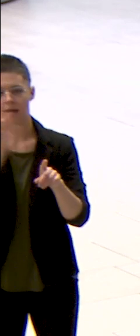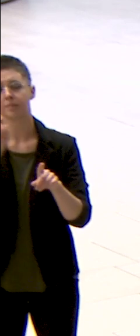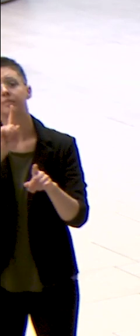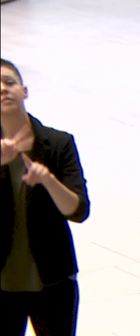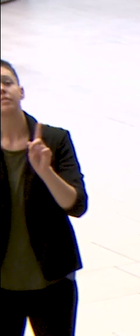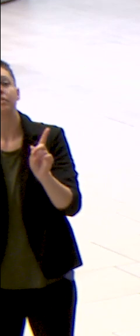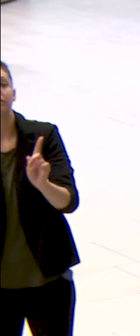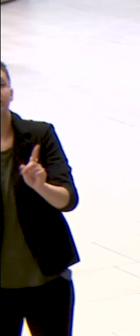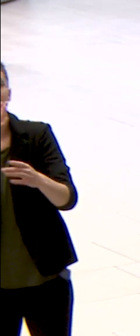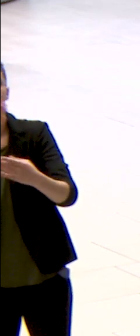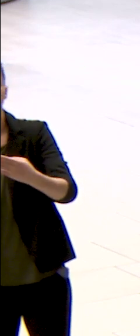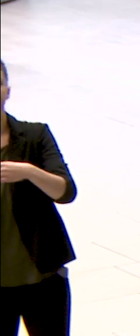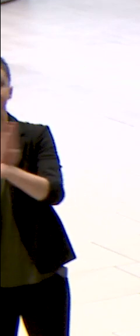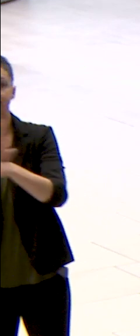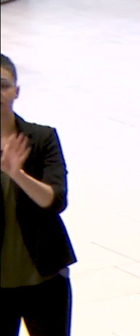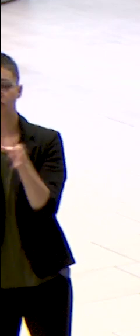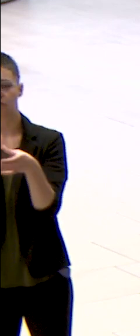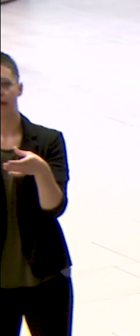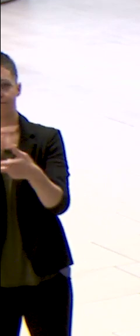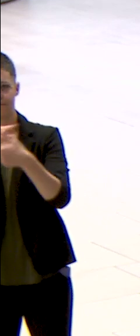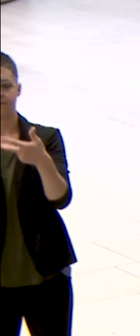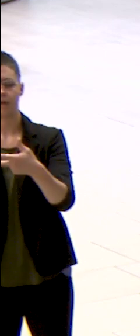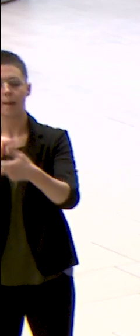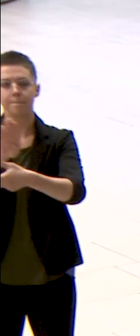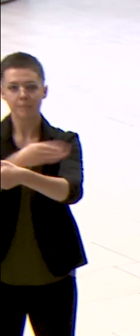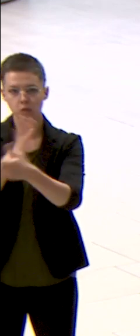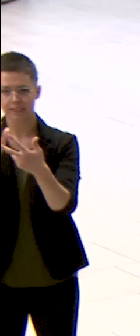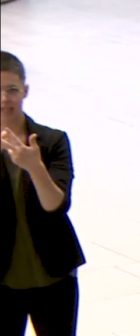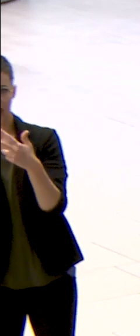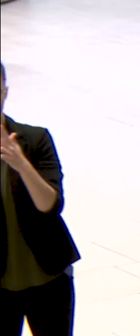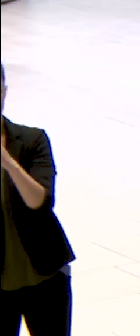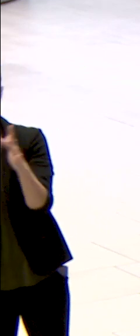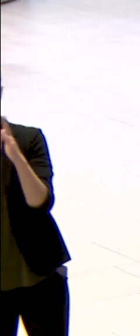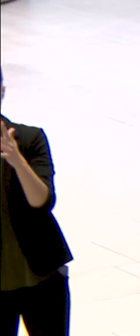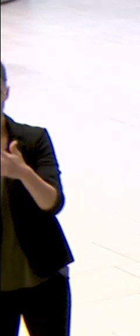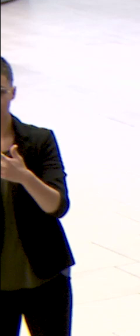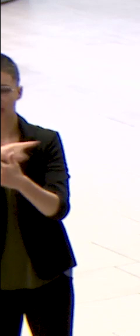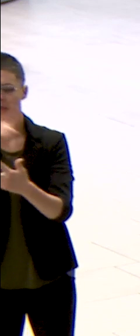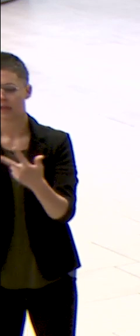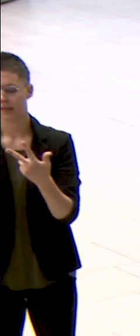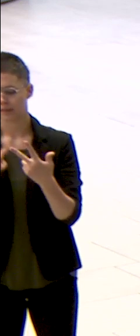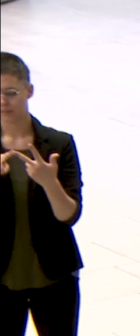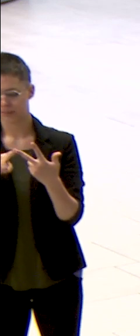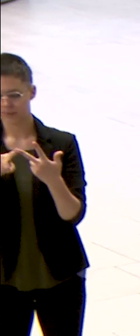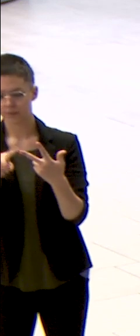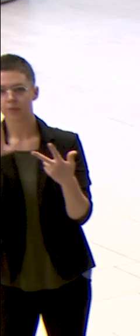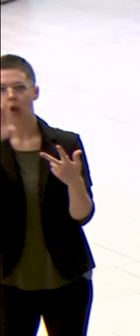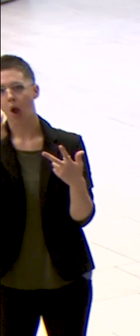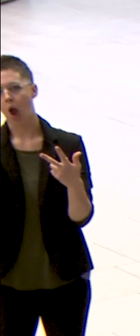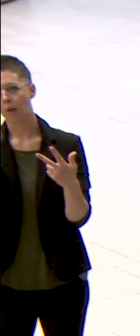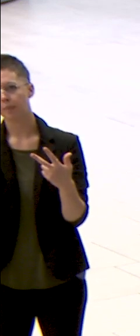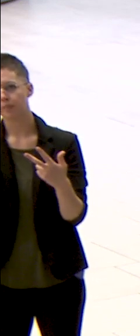have three principal divisions: music, networks, which is where MeToo exists, and commerce